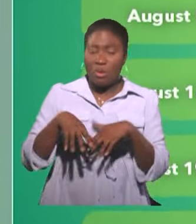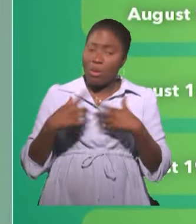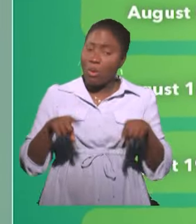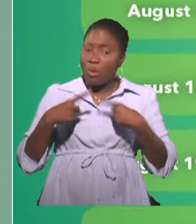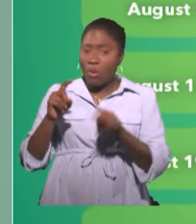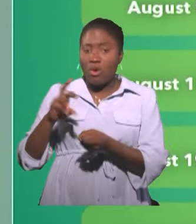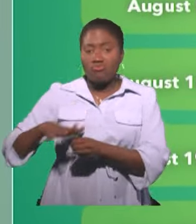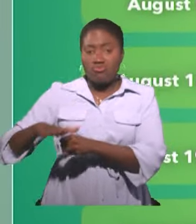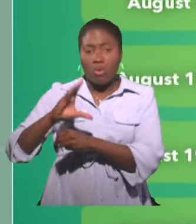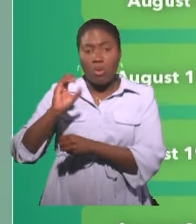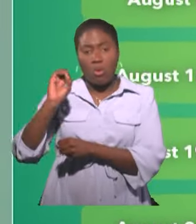any of the regional corporations. right right places do. do the We've So